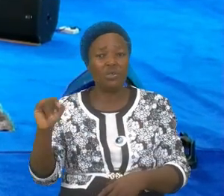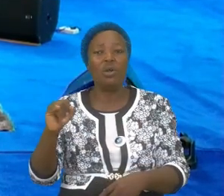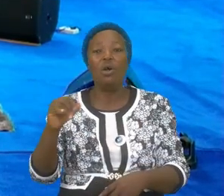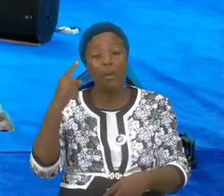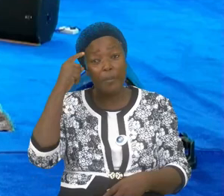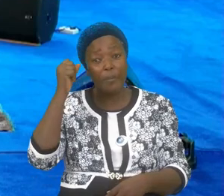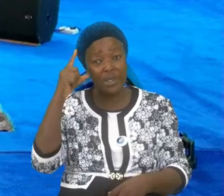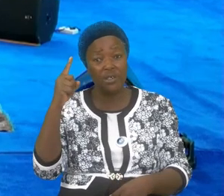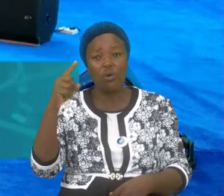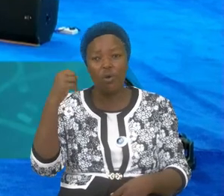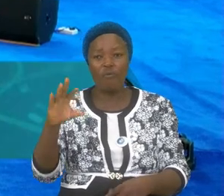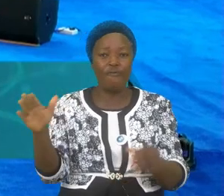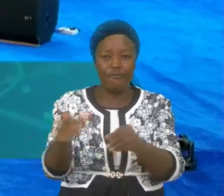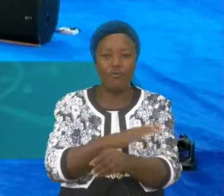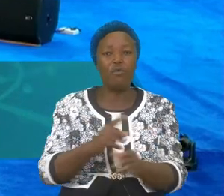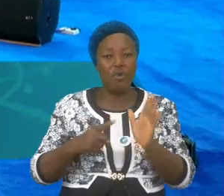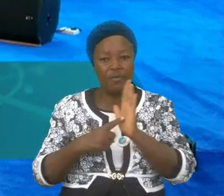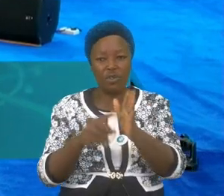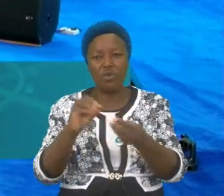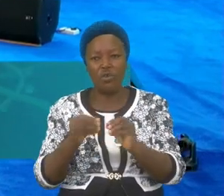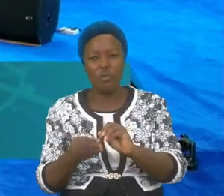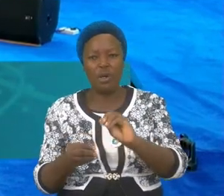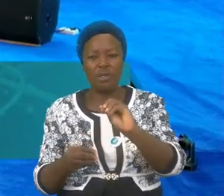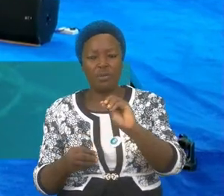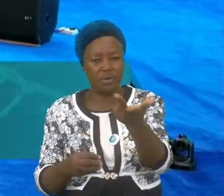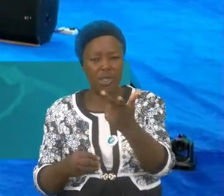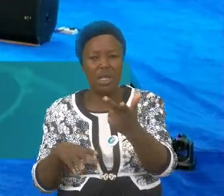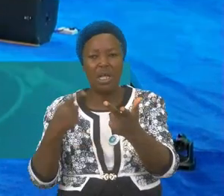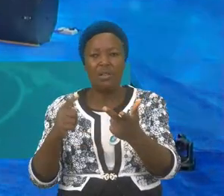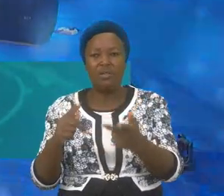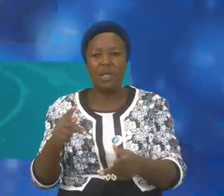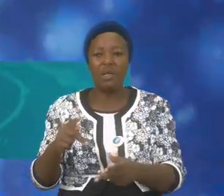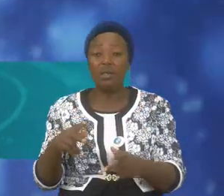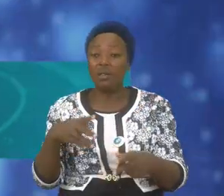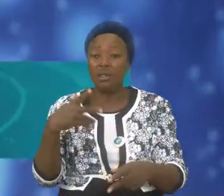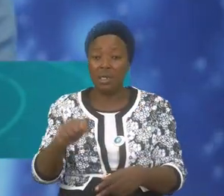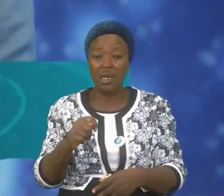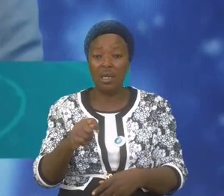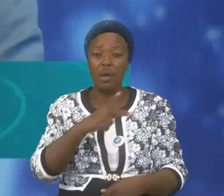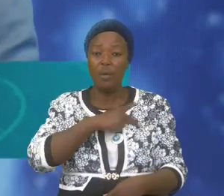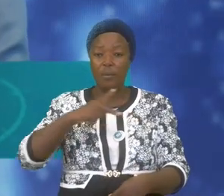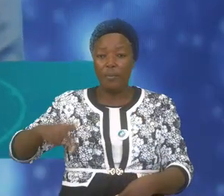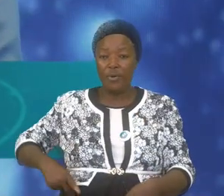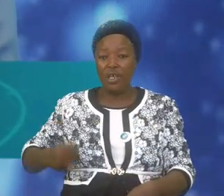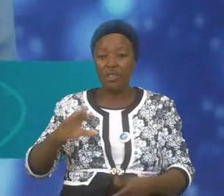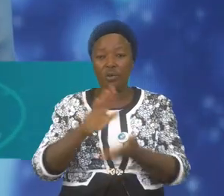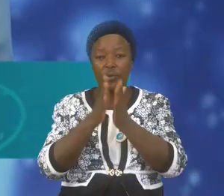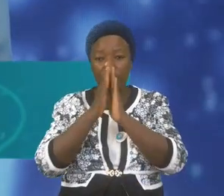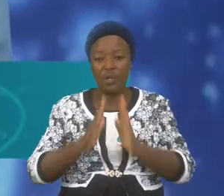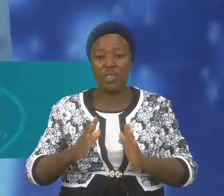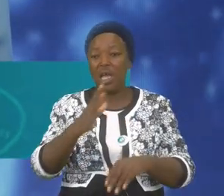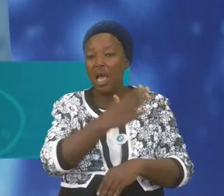Peace and his final reign. The Prince of Peace,